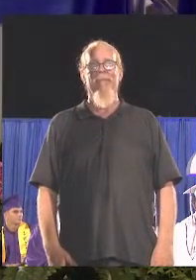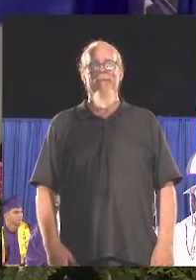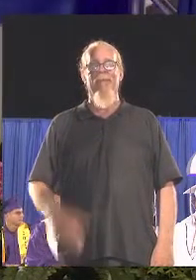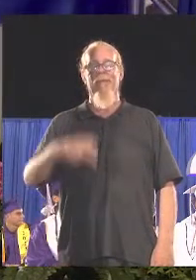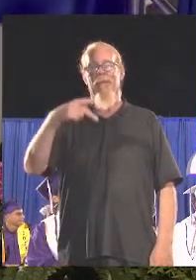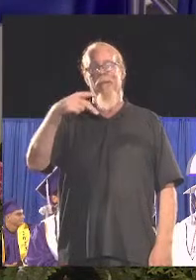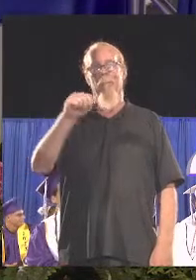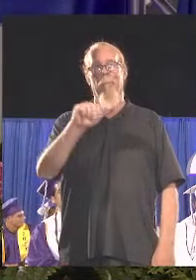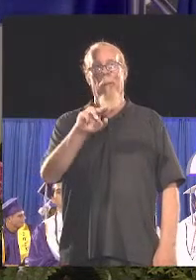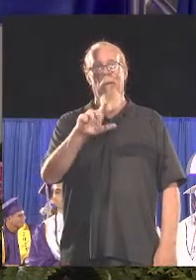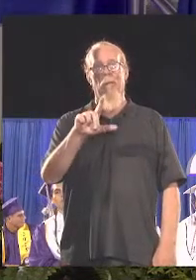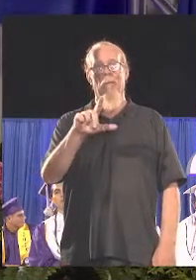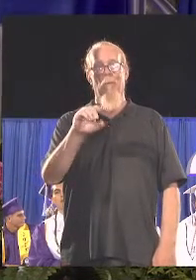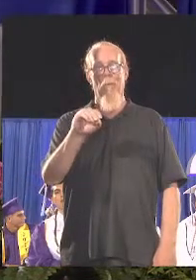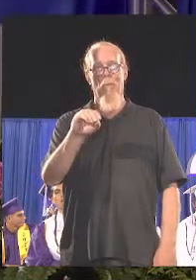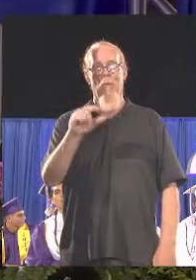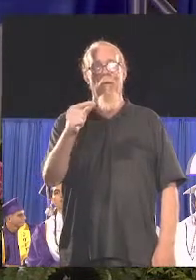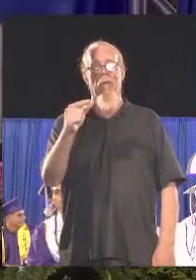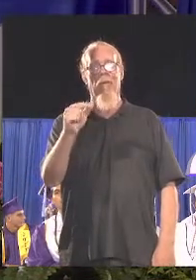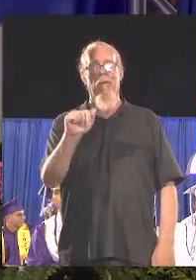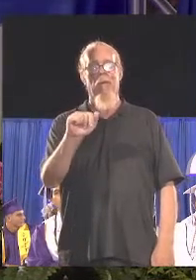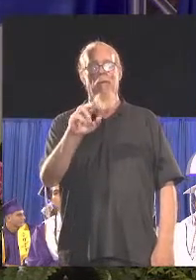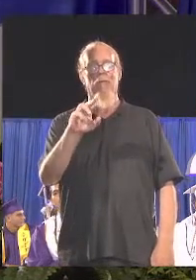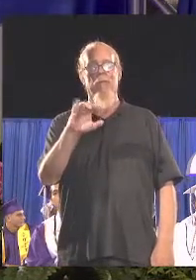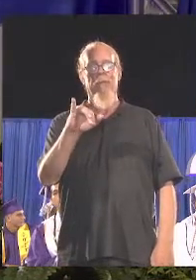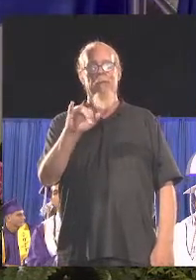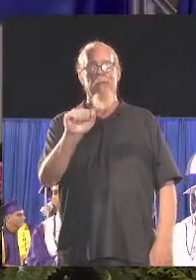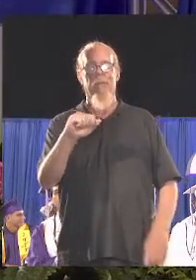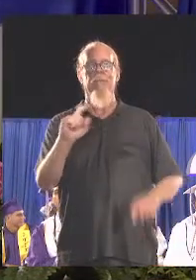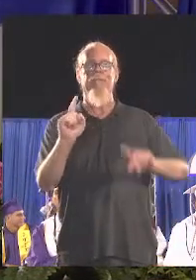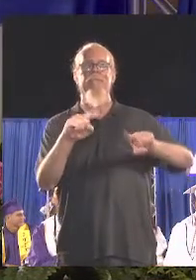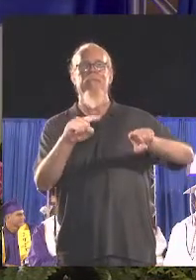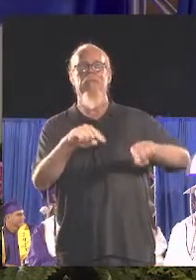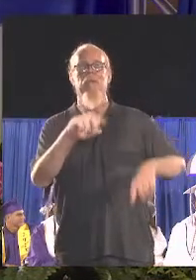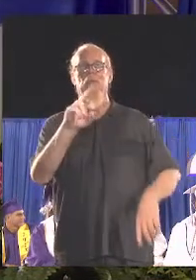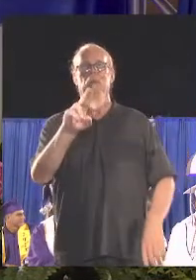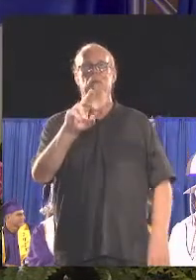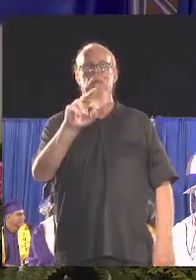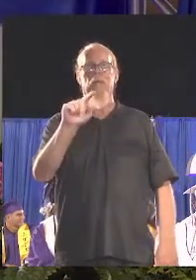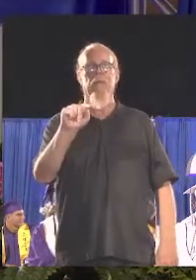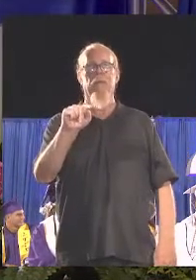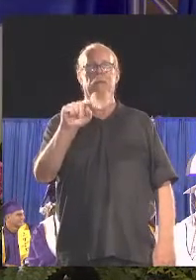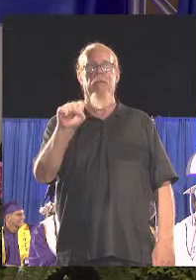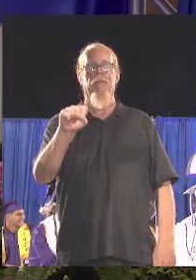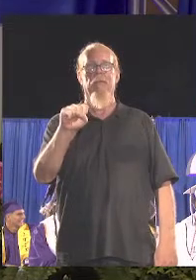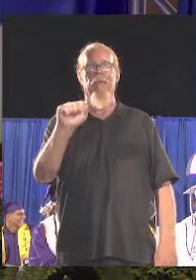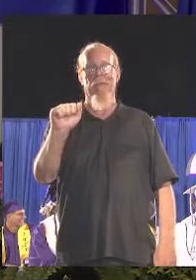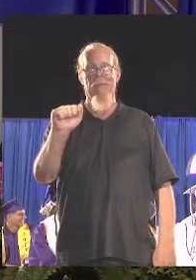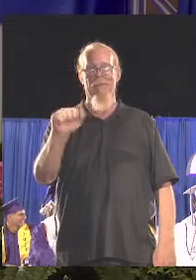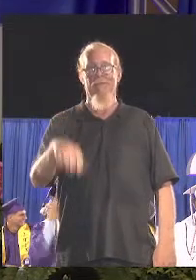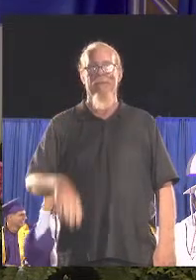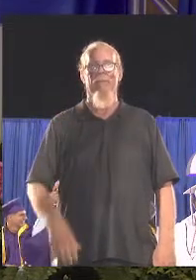Pablo Garcia Alfaro, University of Texas at San Antonio.